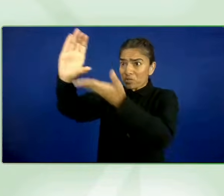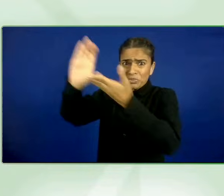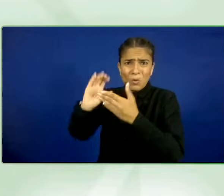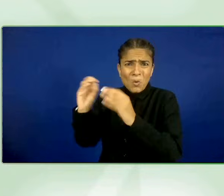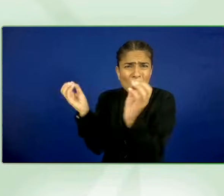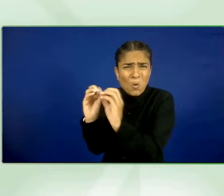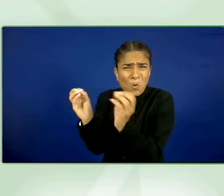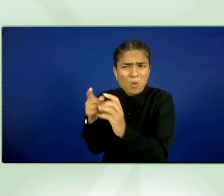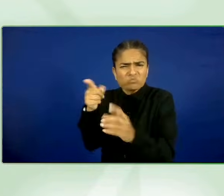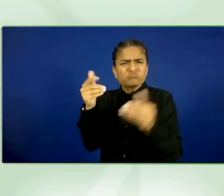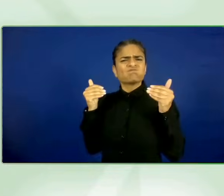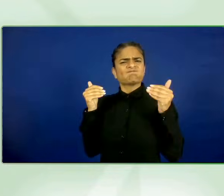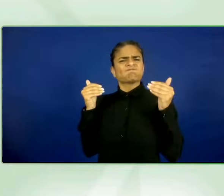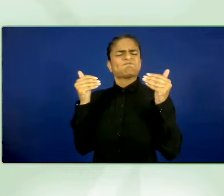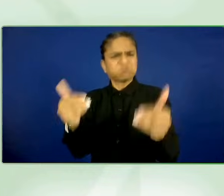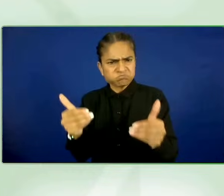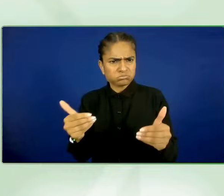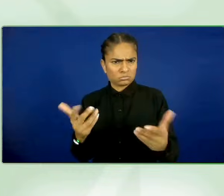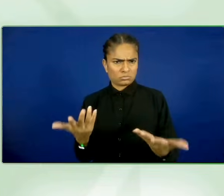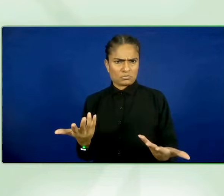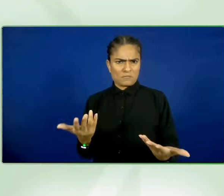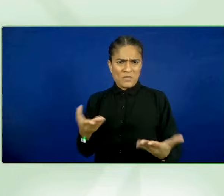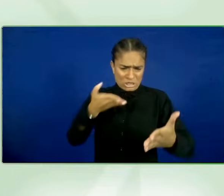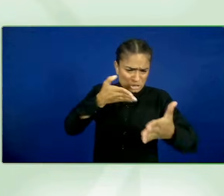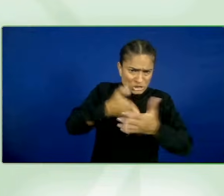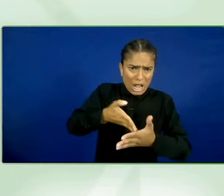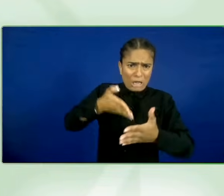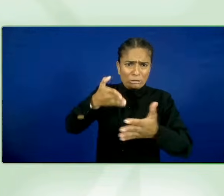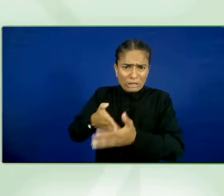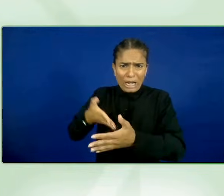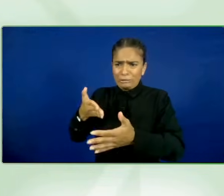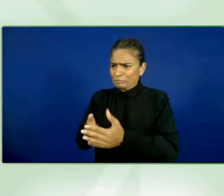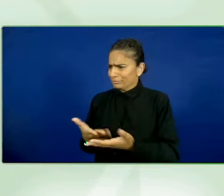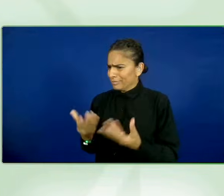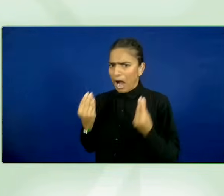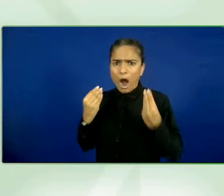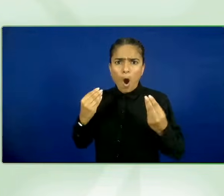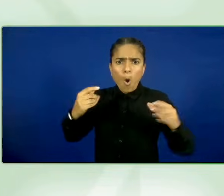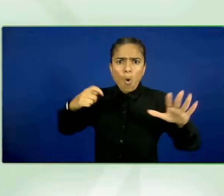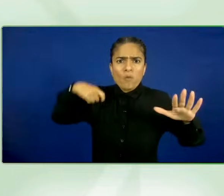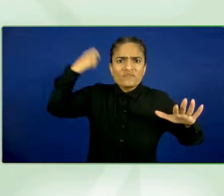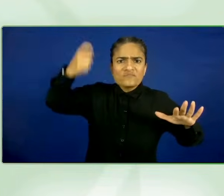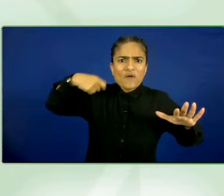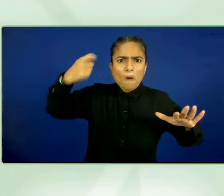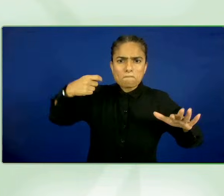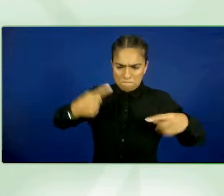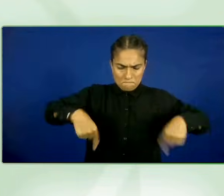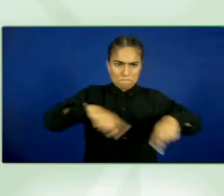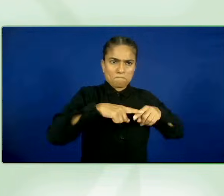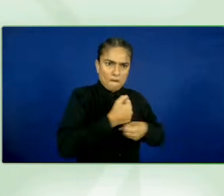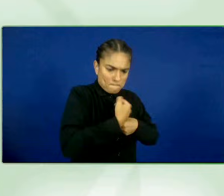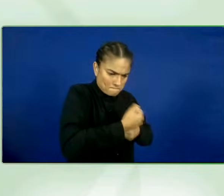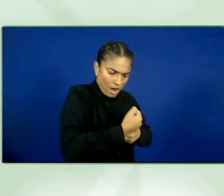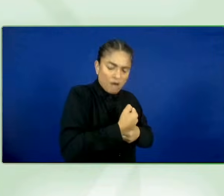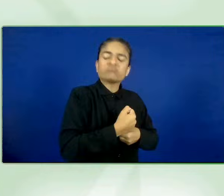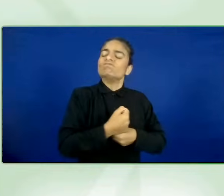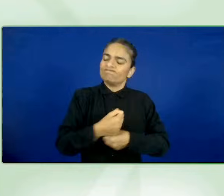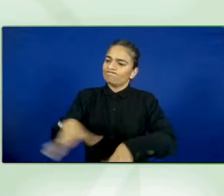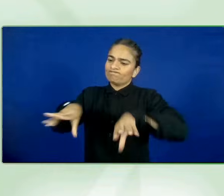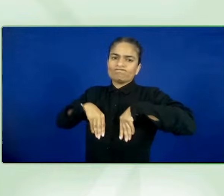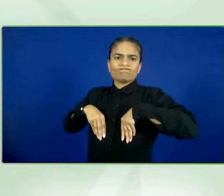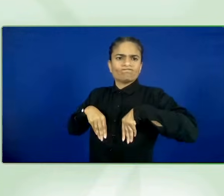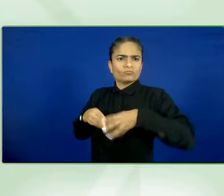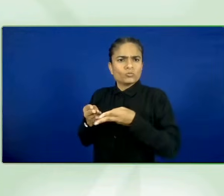overcome this challenge? How does do the filmmakers address this? We are